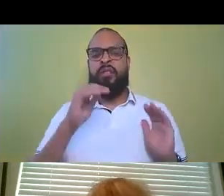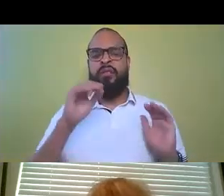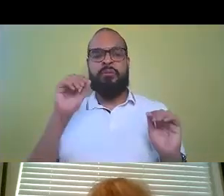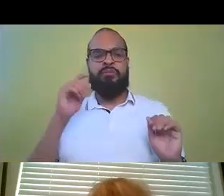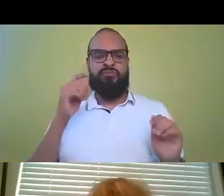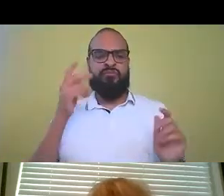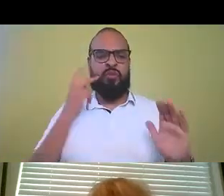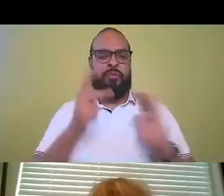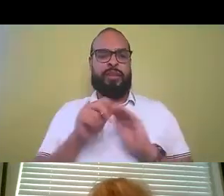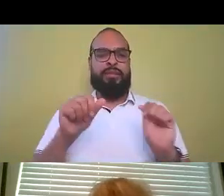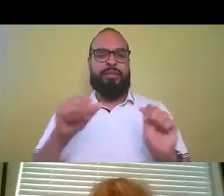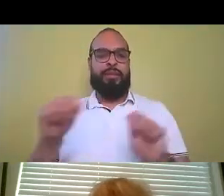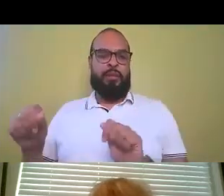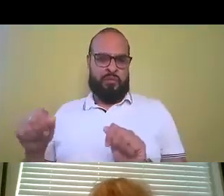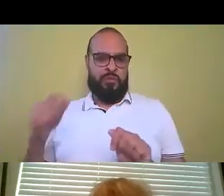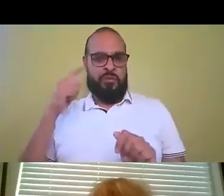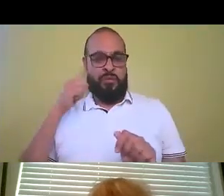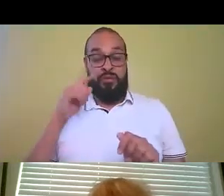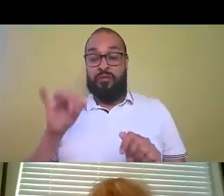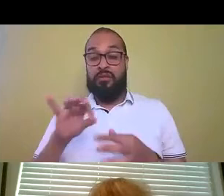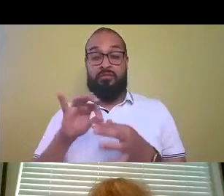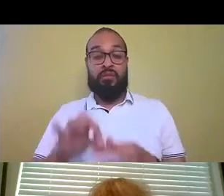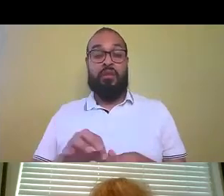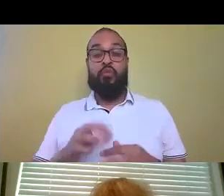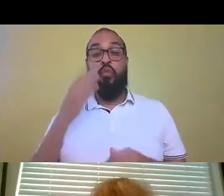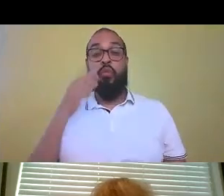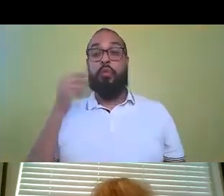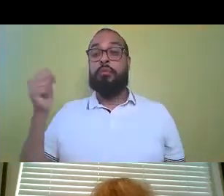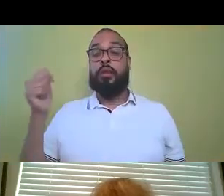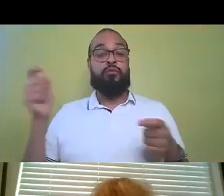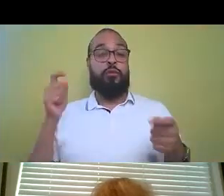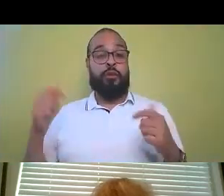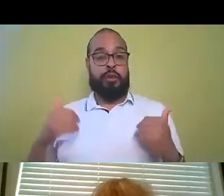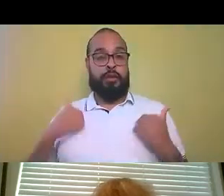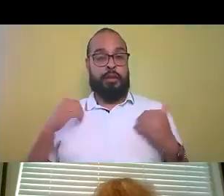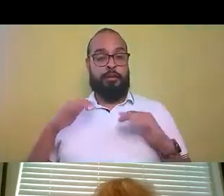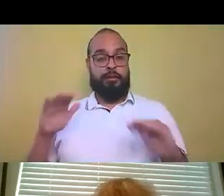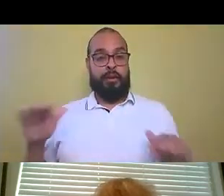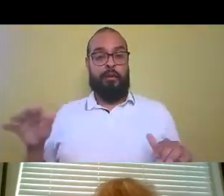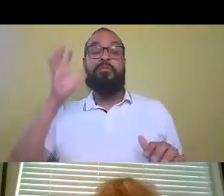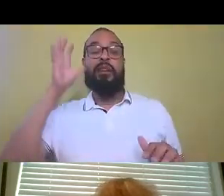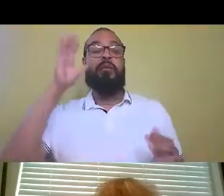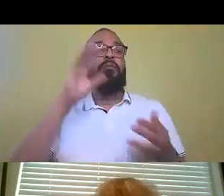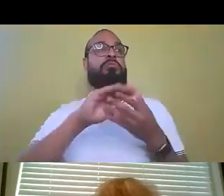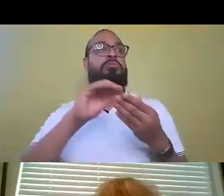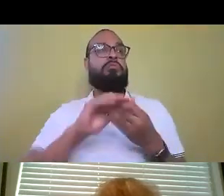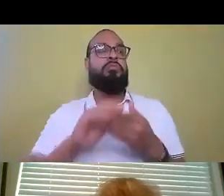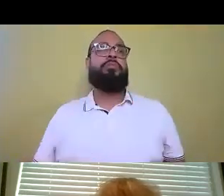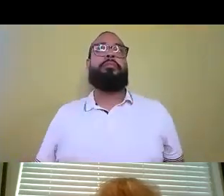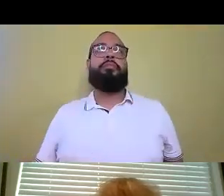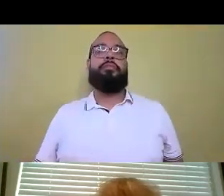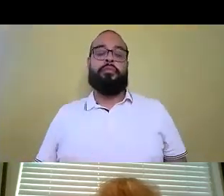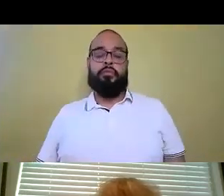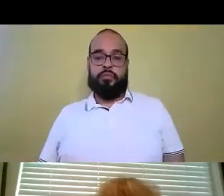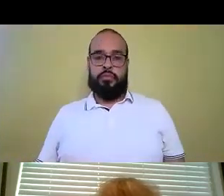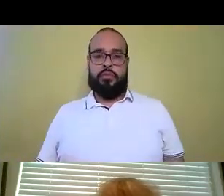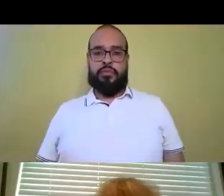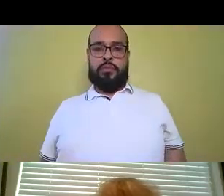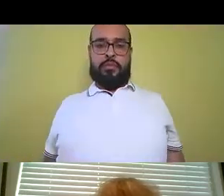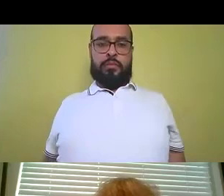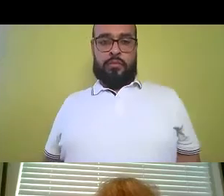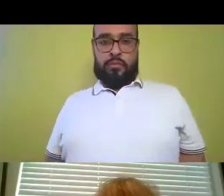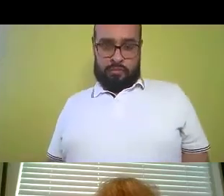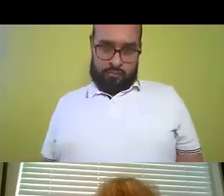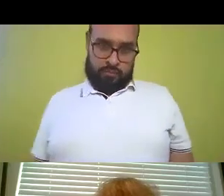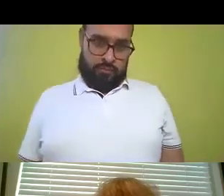that even gets into when we're thinking about the self-directed younger child. Often parents will tell me that they feel like there's this time when the